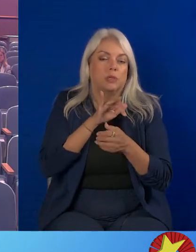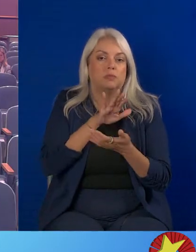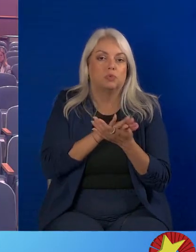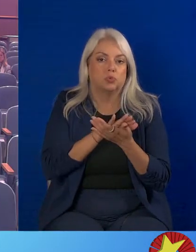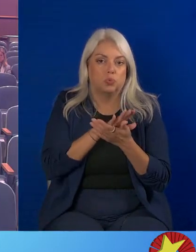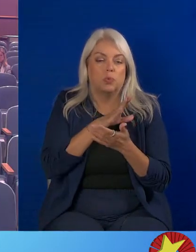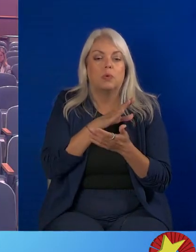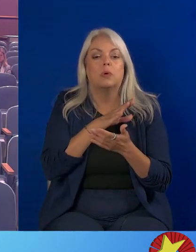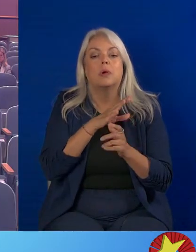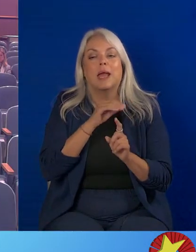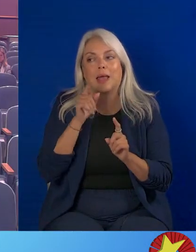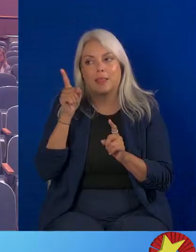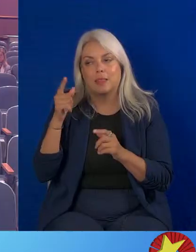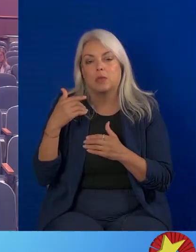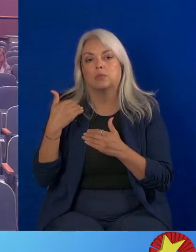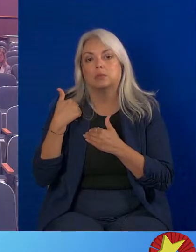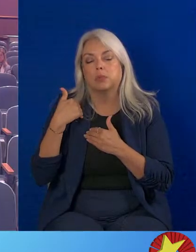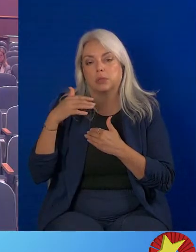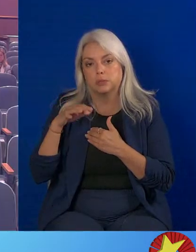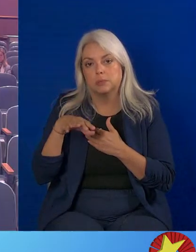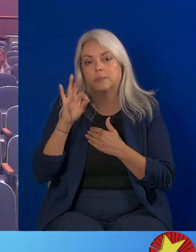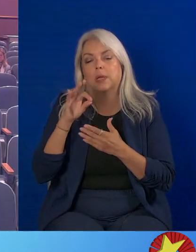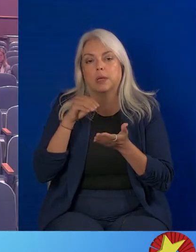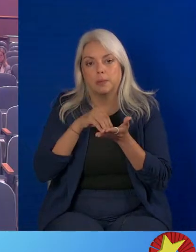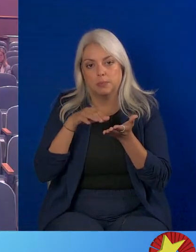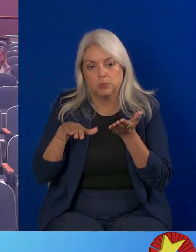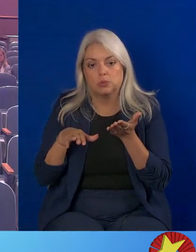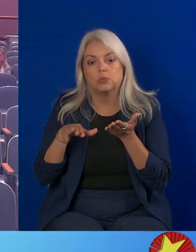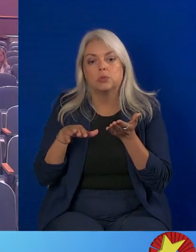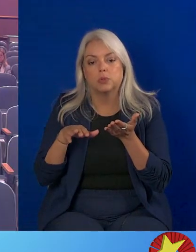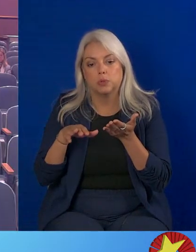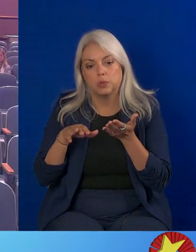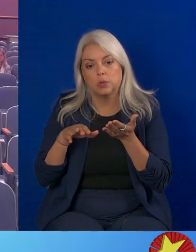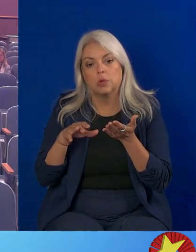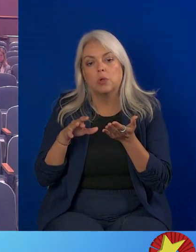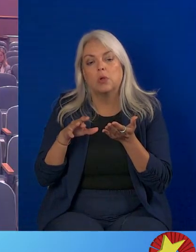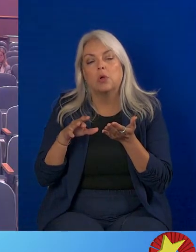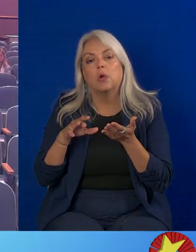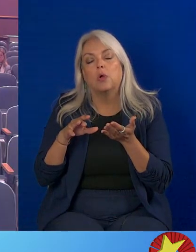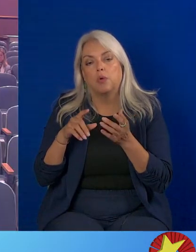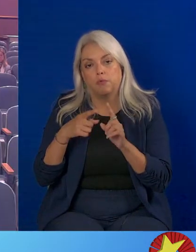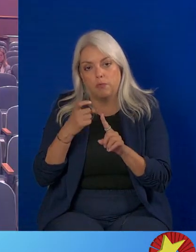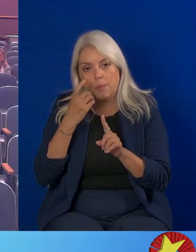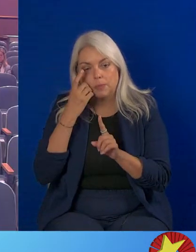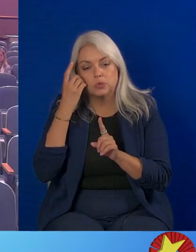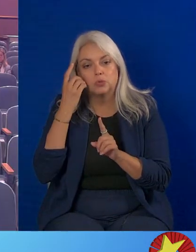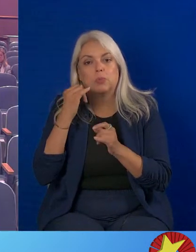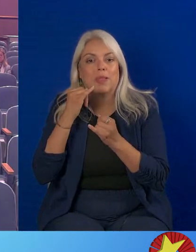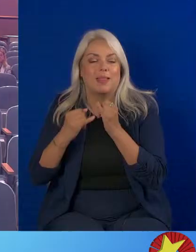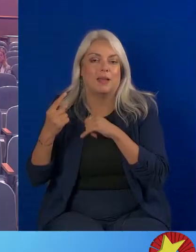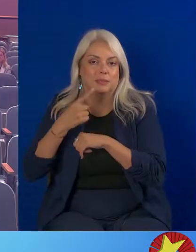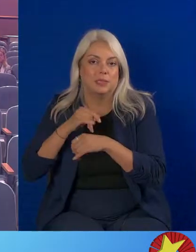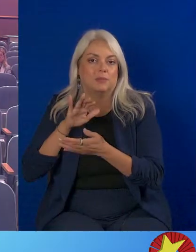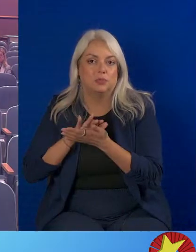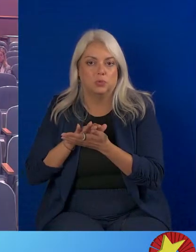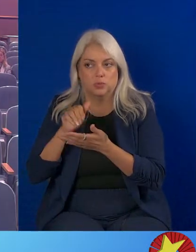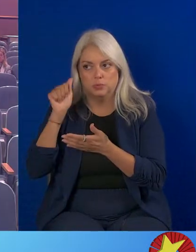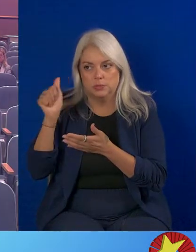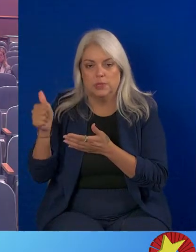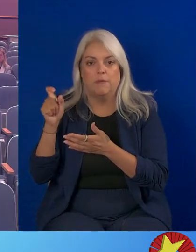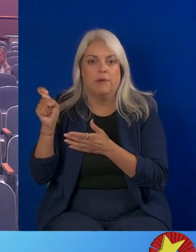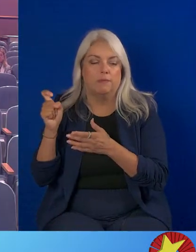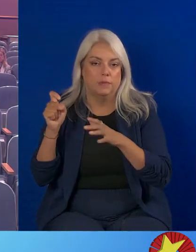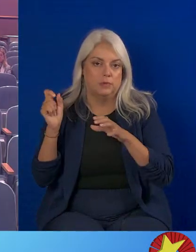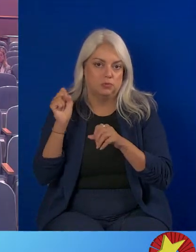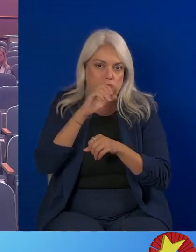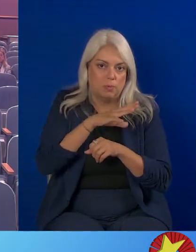and that they're responsible to pick up the student from the Tucson campus on the last day of classes. And